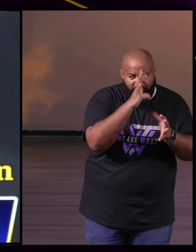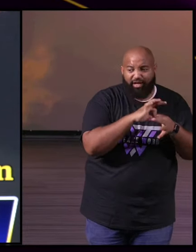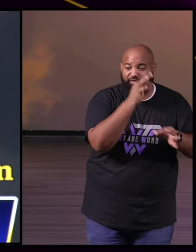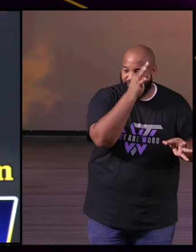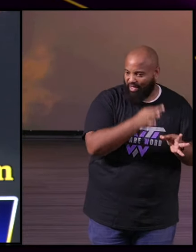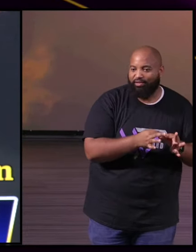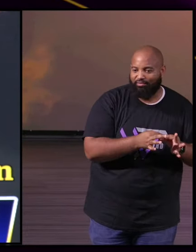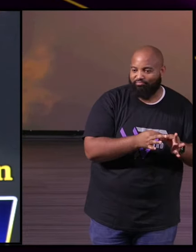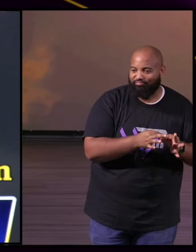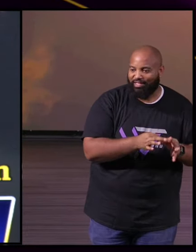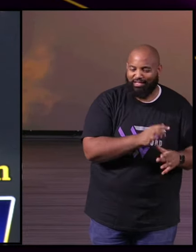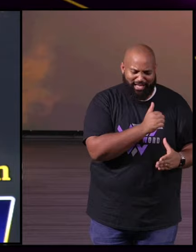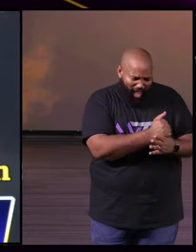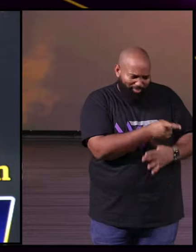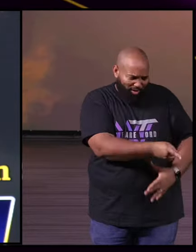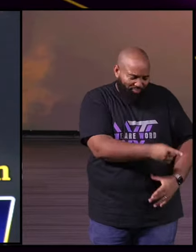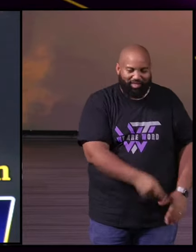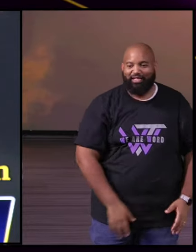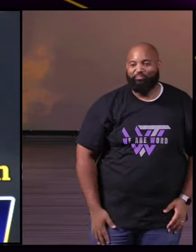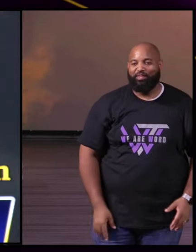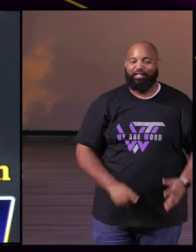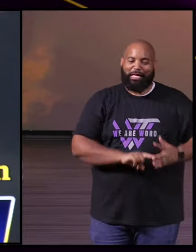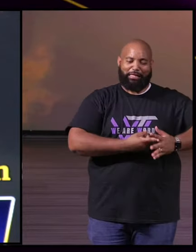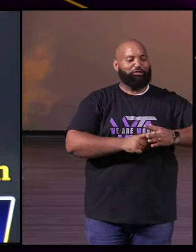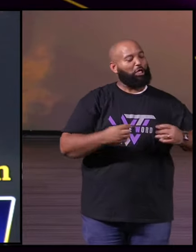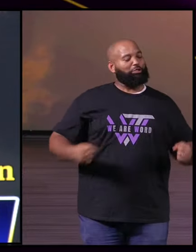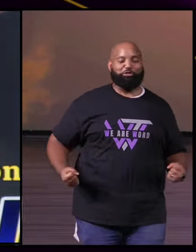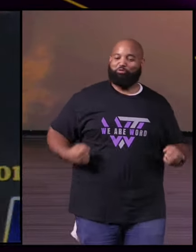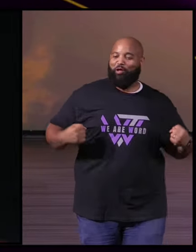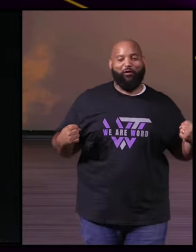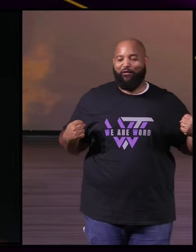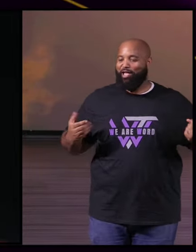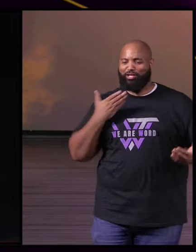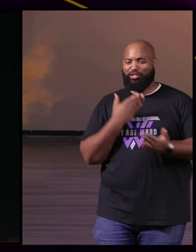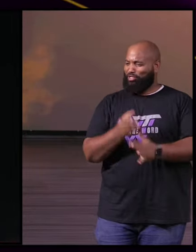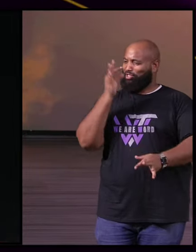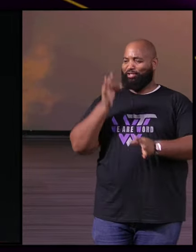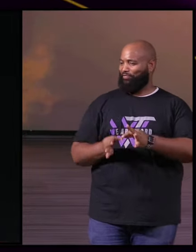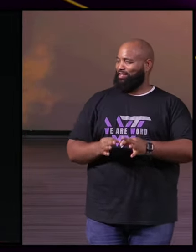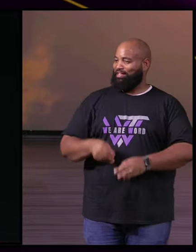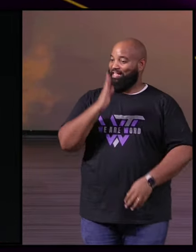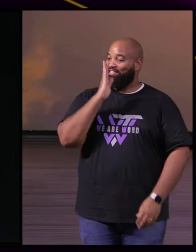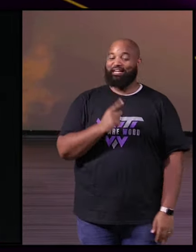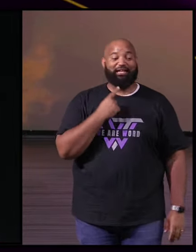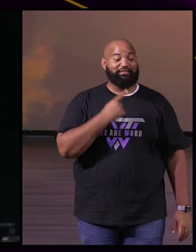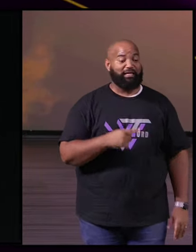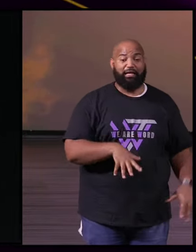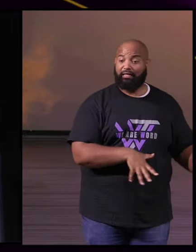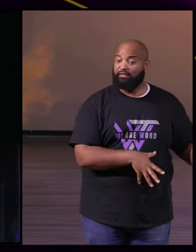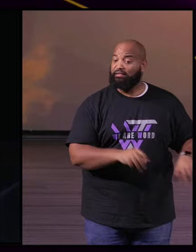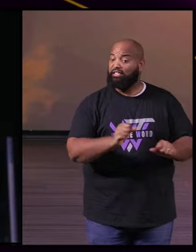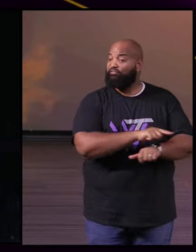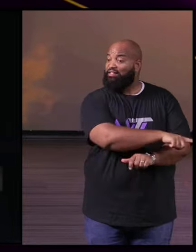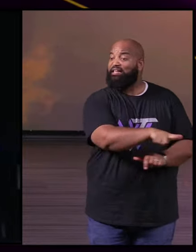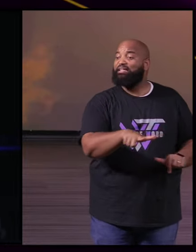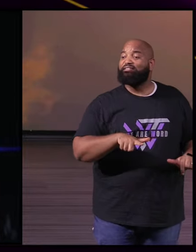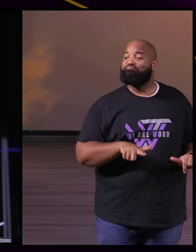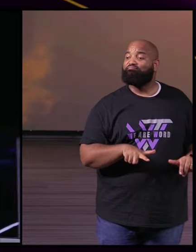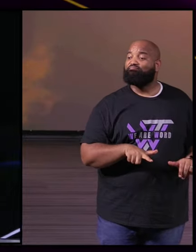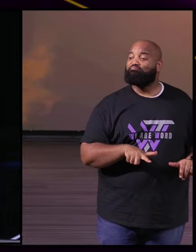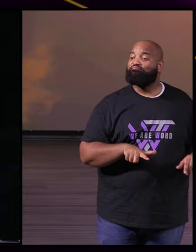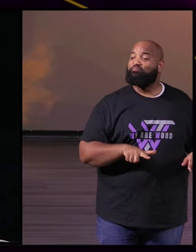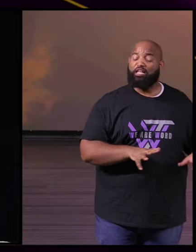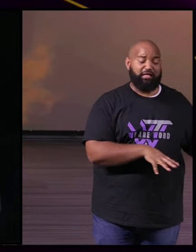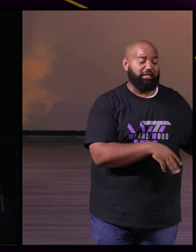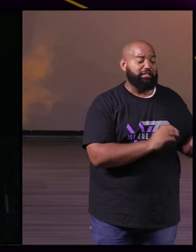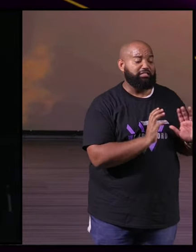Abram, starts off strong. God says, get out of your land, leave